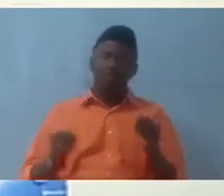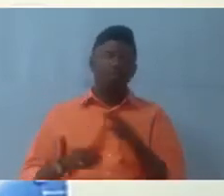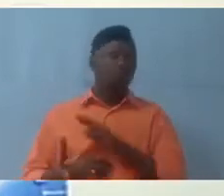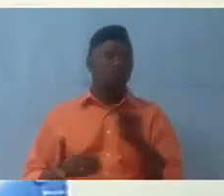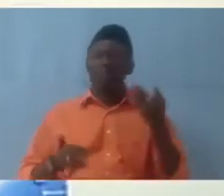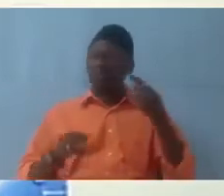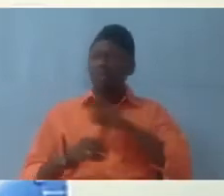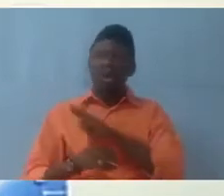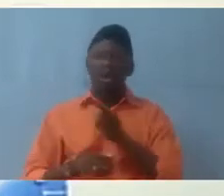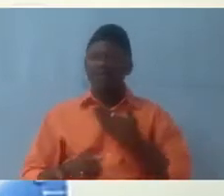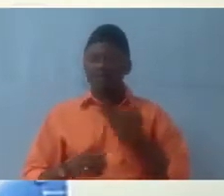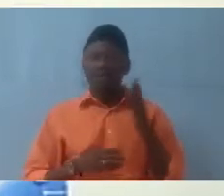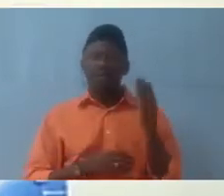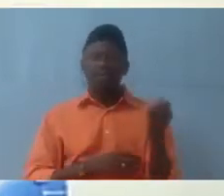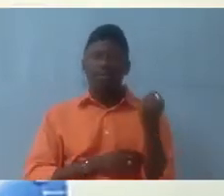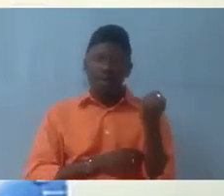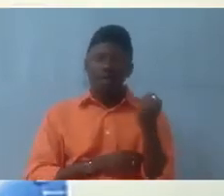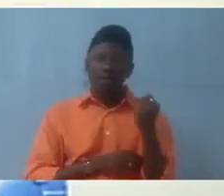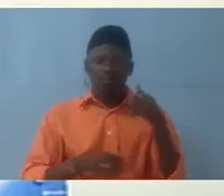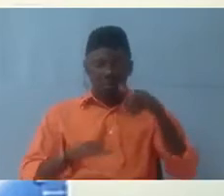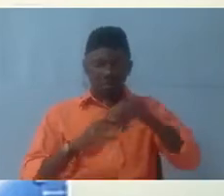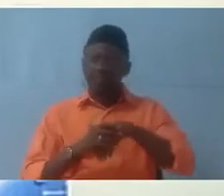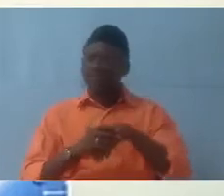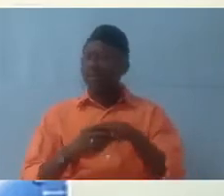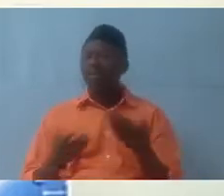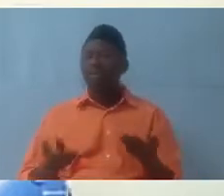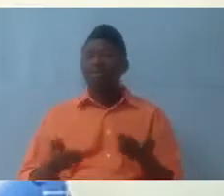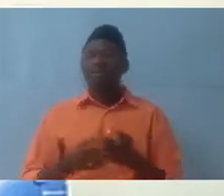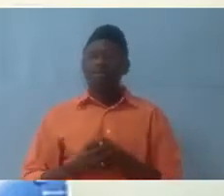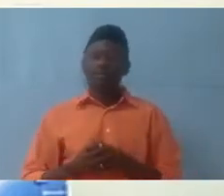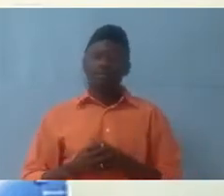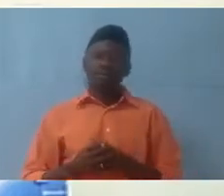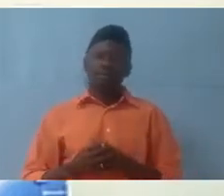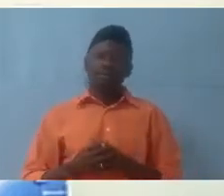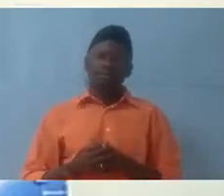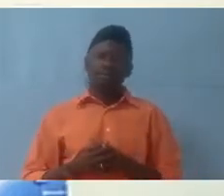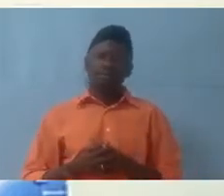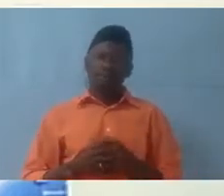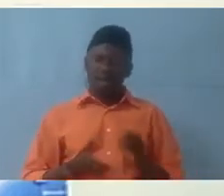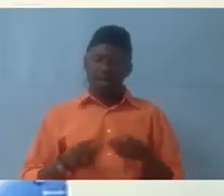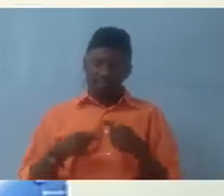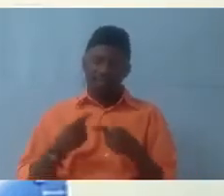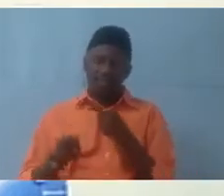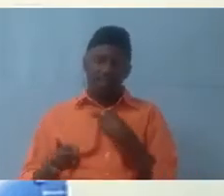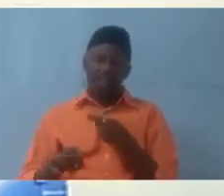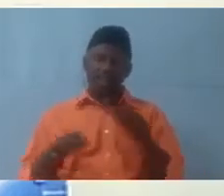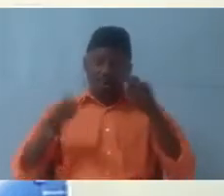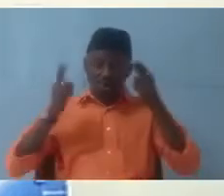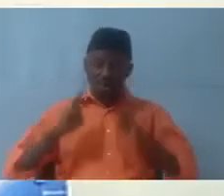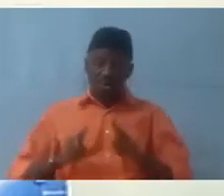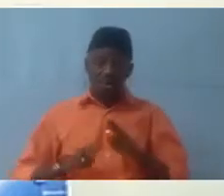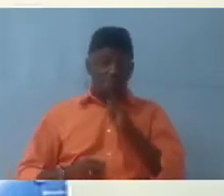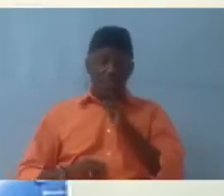because Barkun had told the CJ that, well, the lawyer who wrote the opinion is here, and then he said that there are no grounds of appeal.